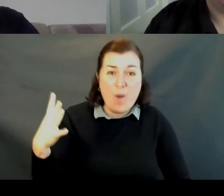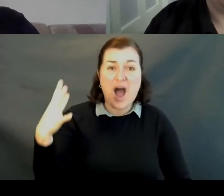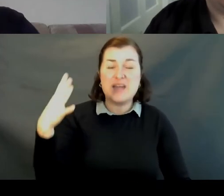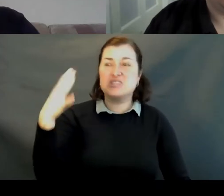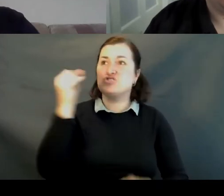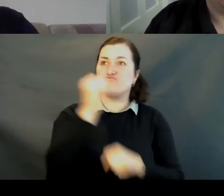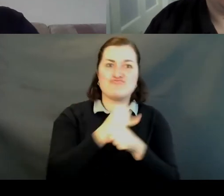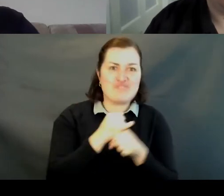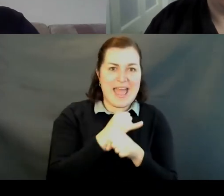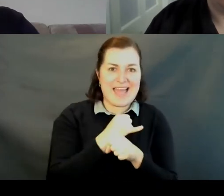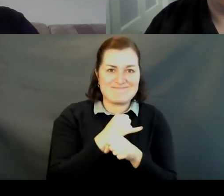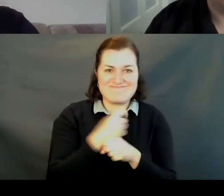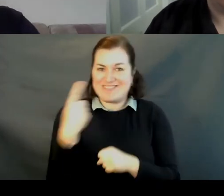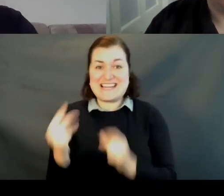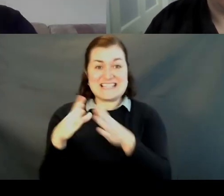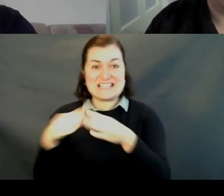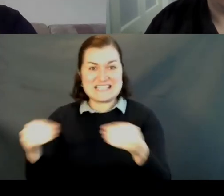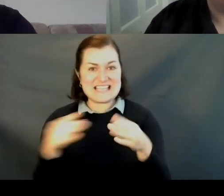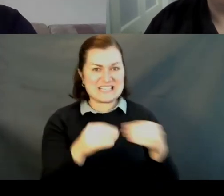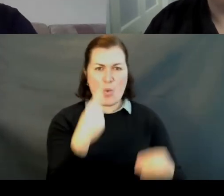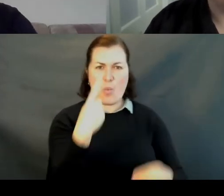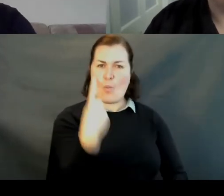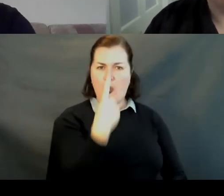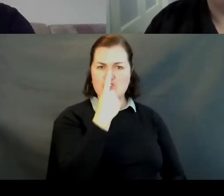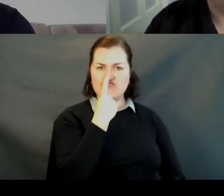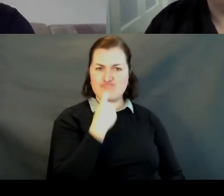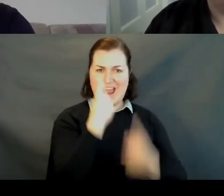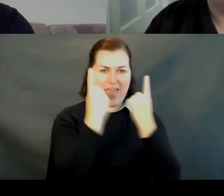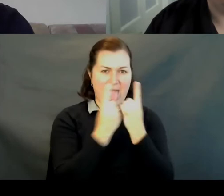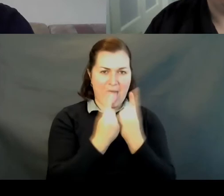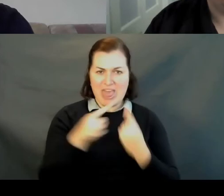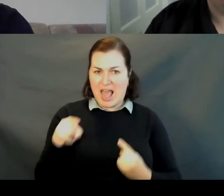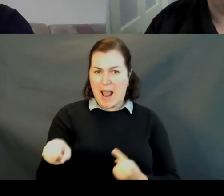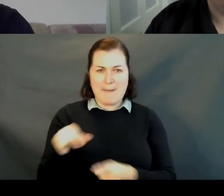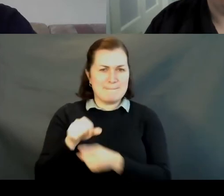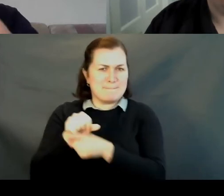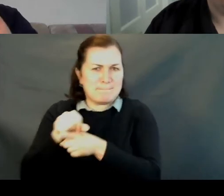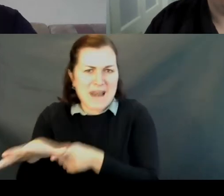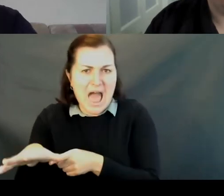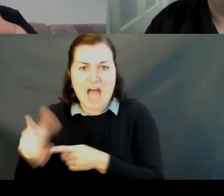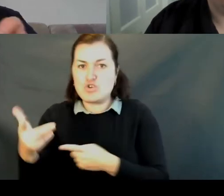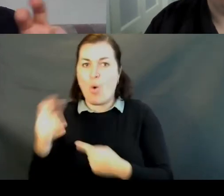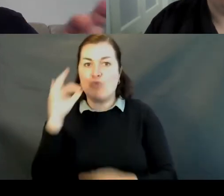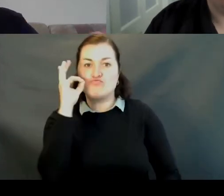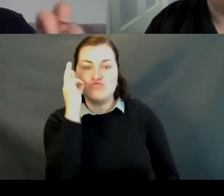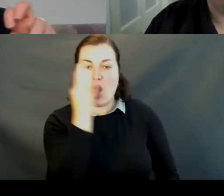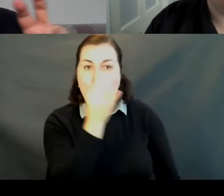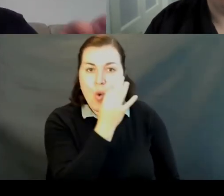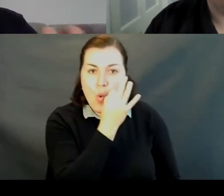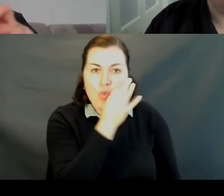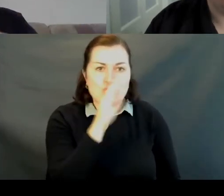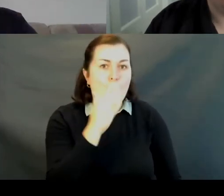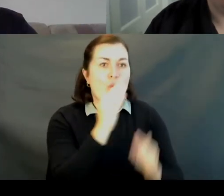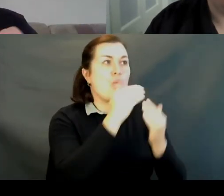It could be a rose, it could be a drop of blood, it could be a single pane of stained glass in a window. There was just some red, just to bring